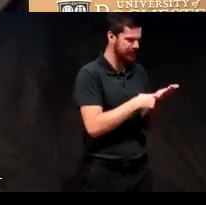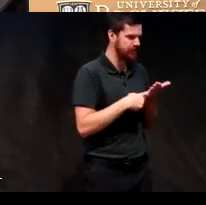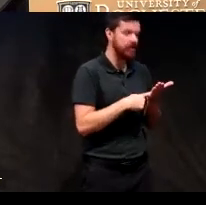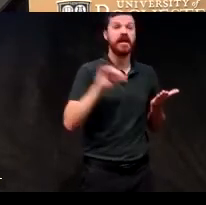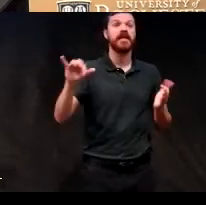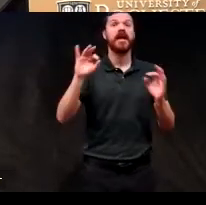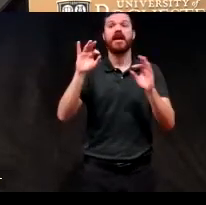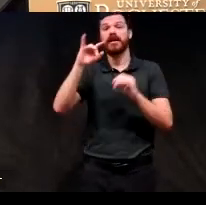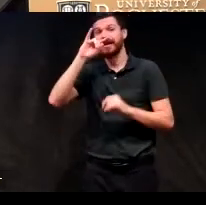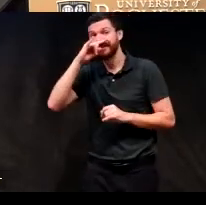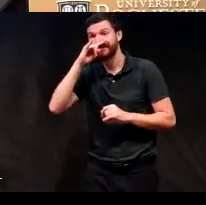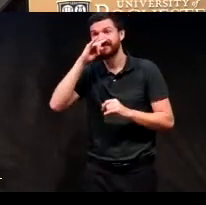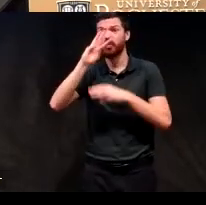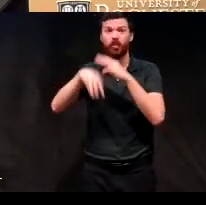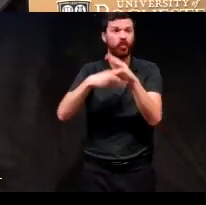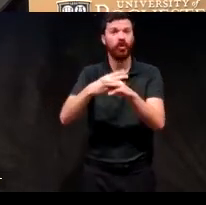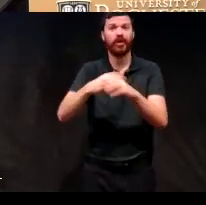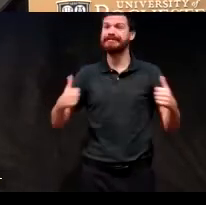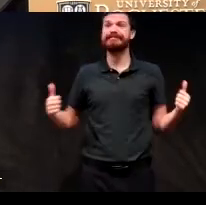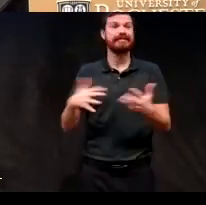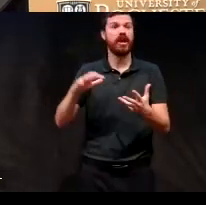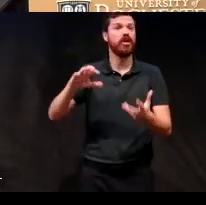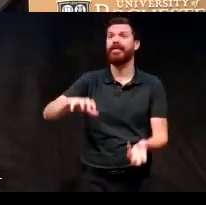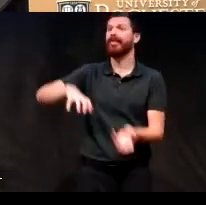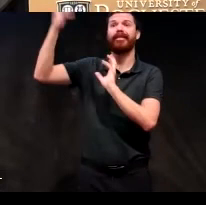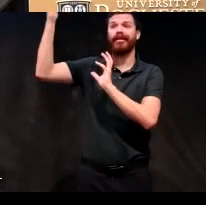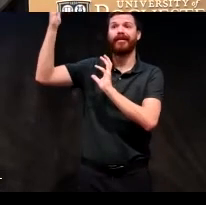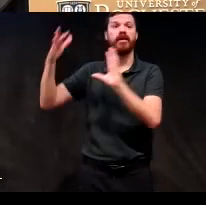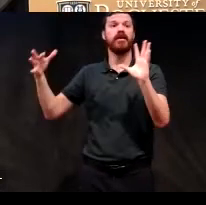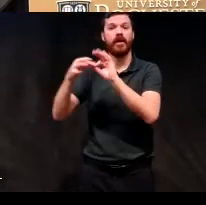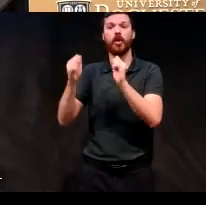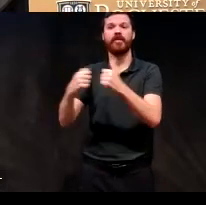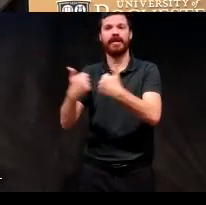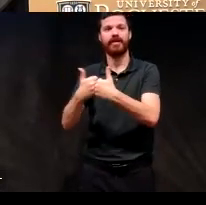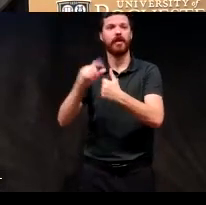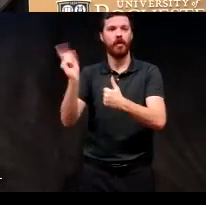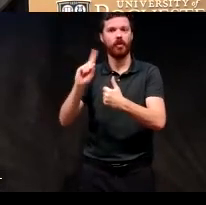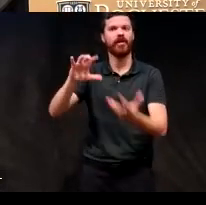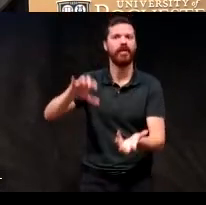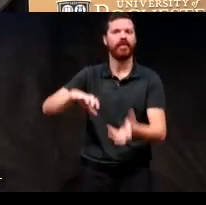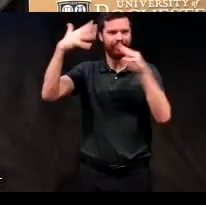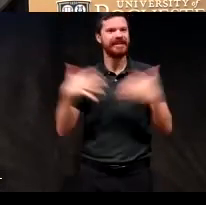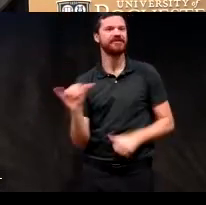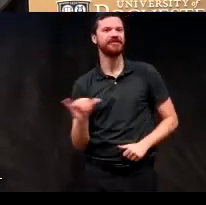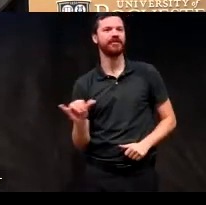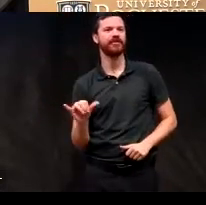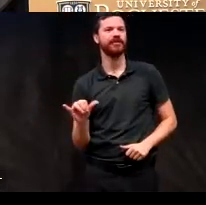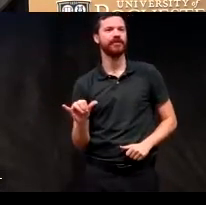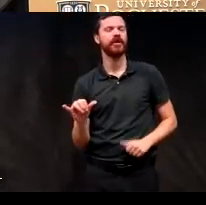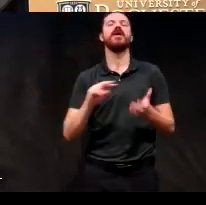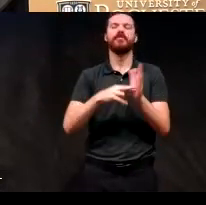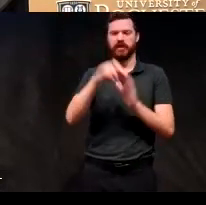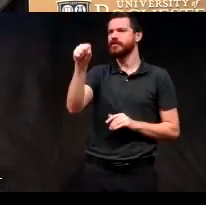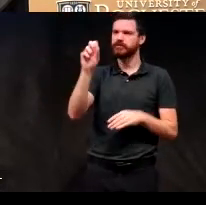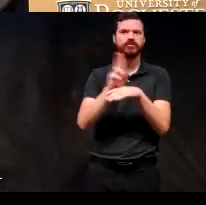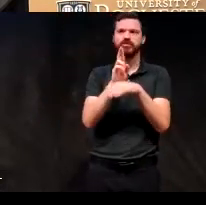so disorganized and scary that that's what he connected to. So yes, you can use those throughout the developmental phase. I